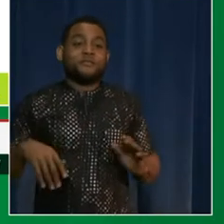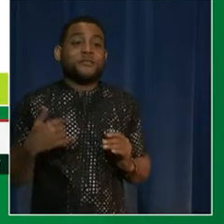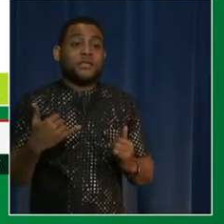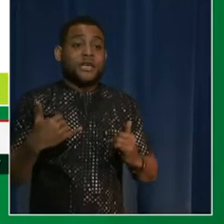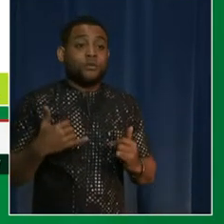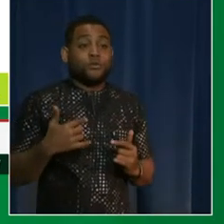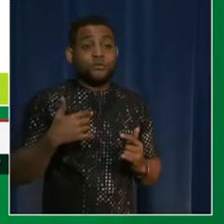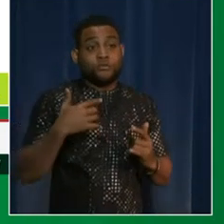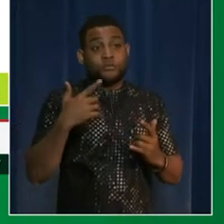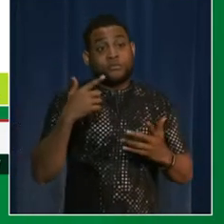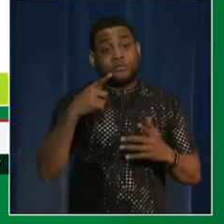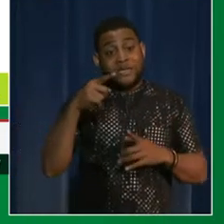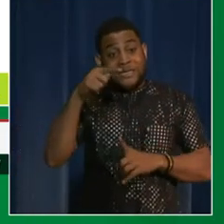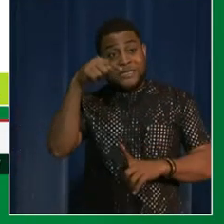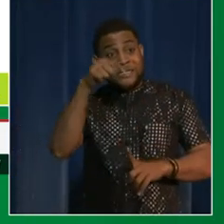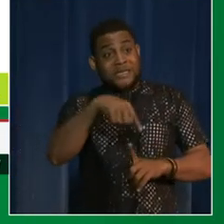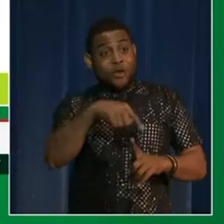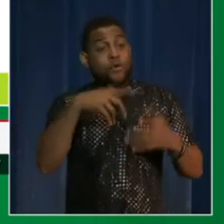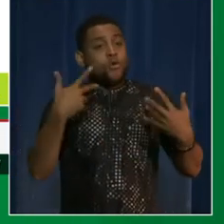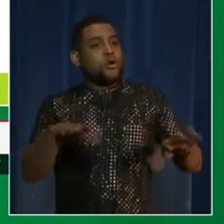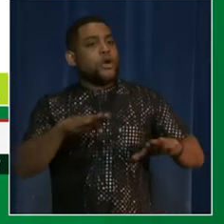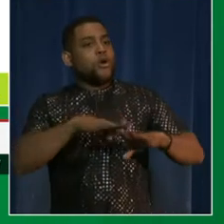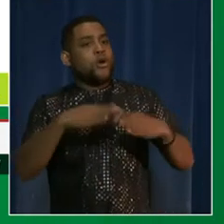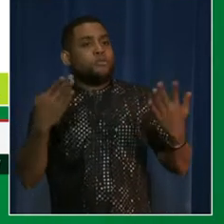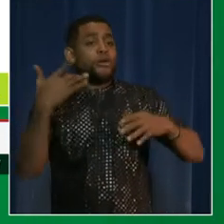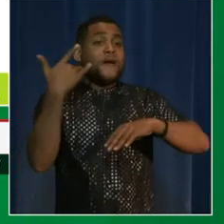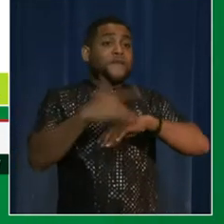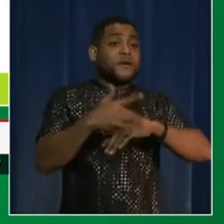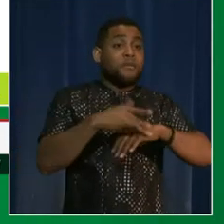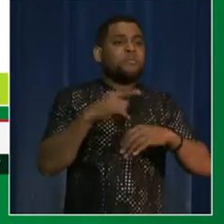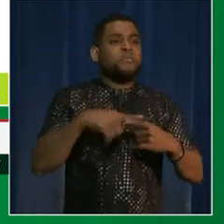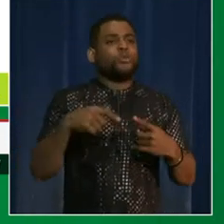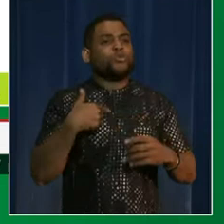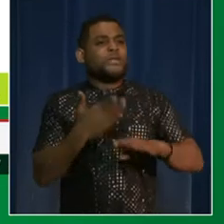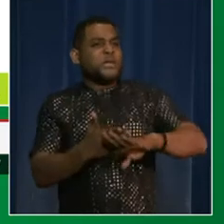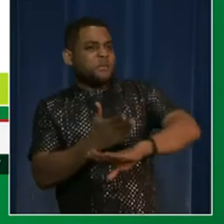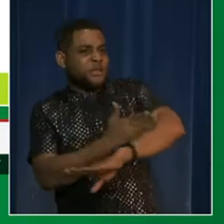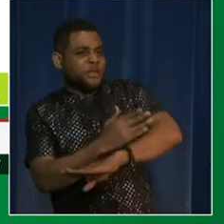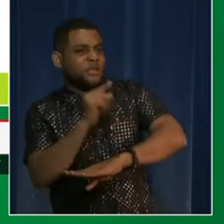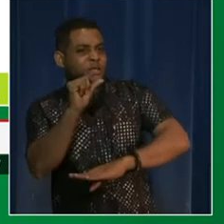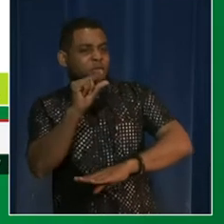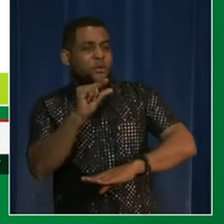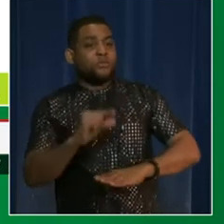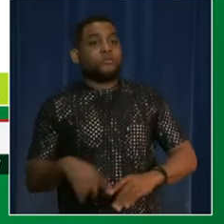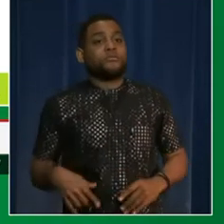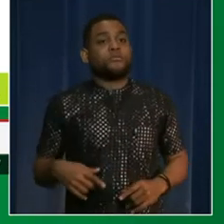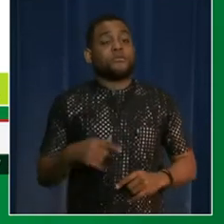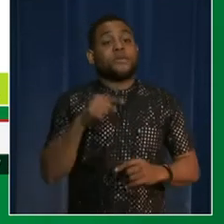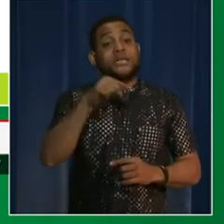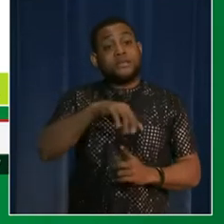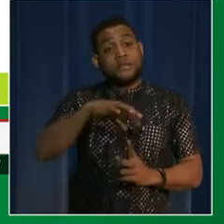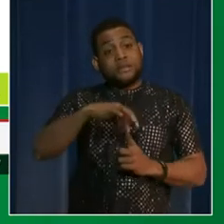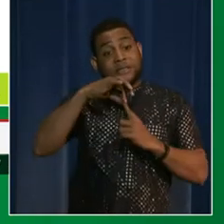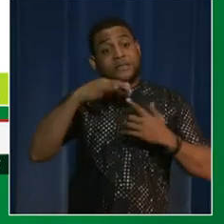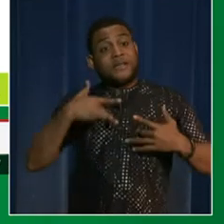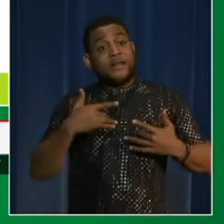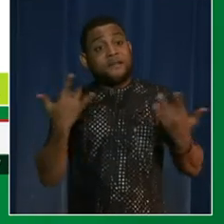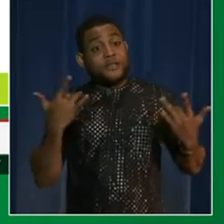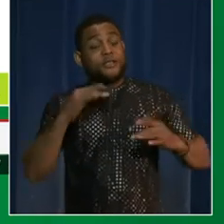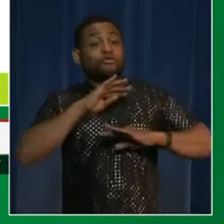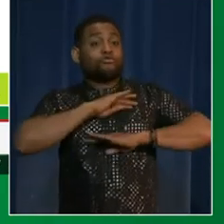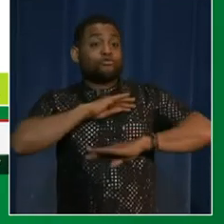already been open and available, but we've made some new enhancements to this one. It is the Special Event Relief